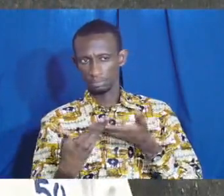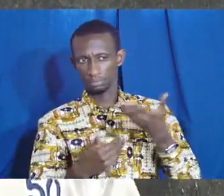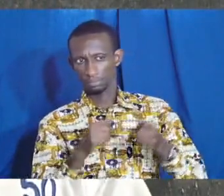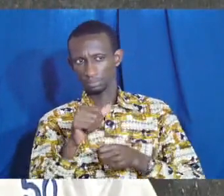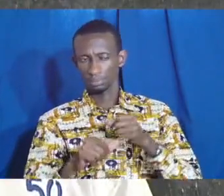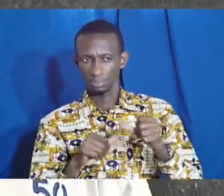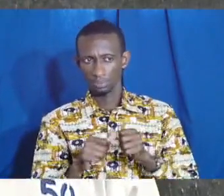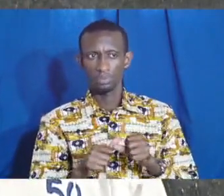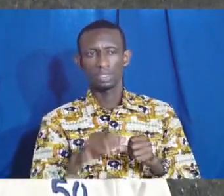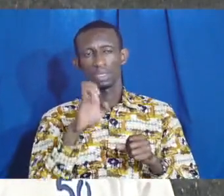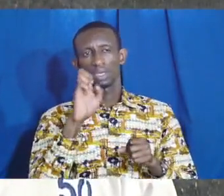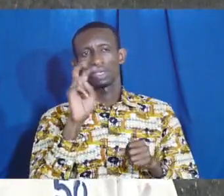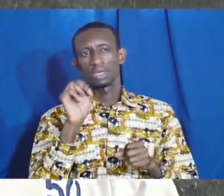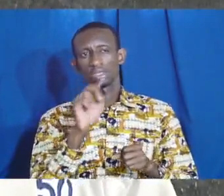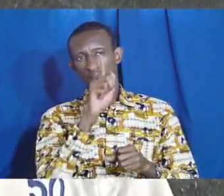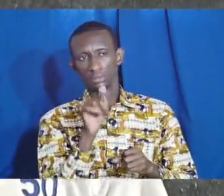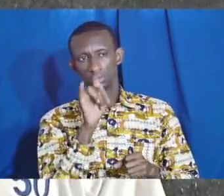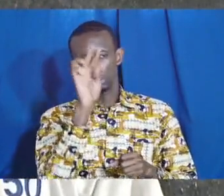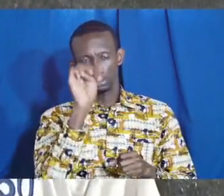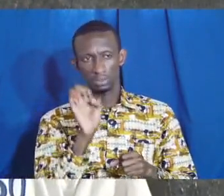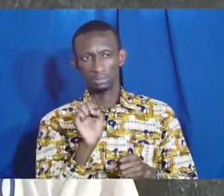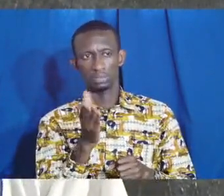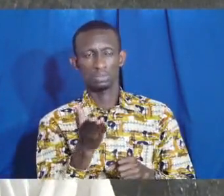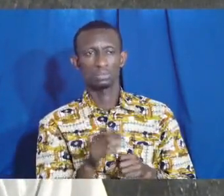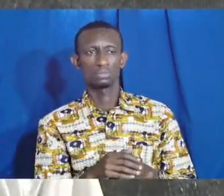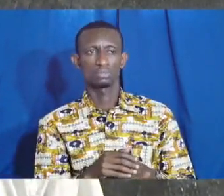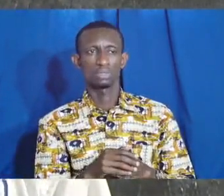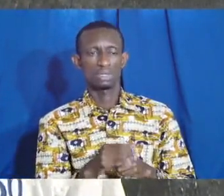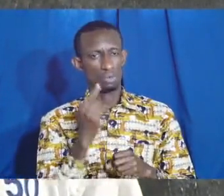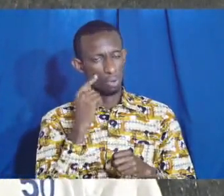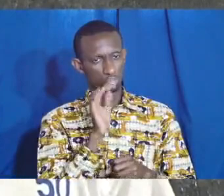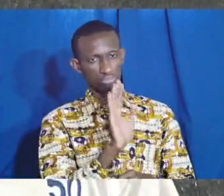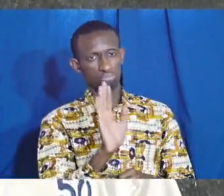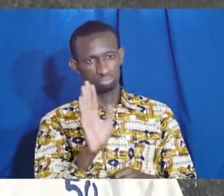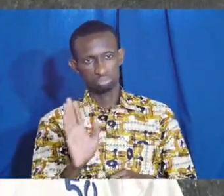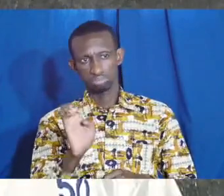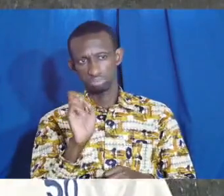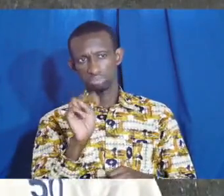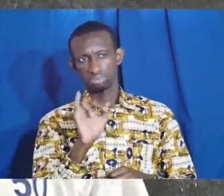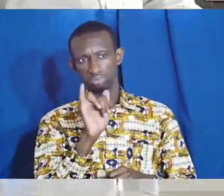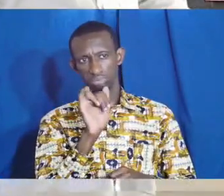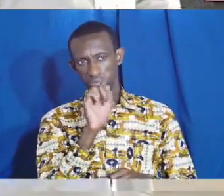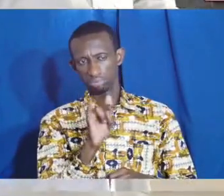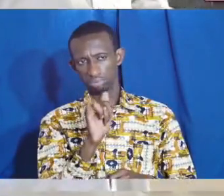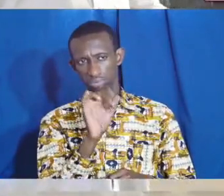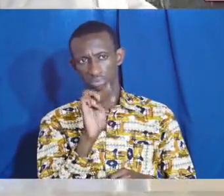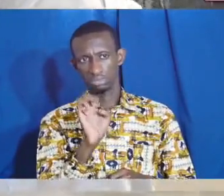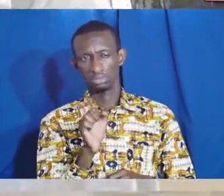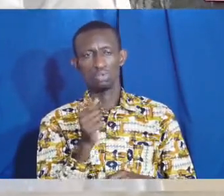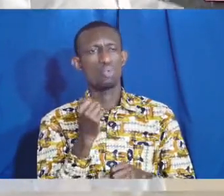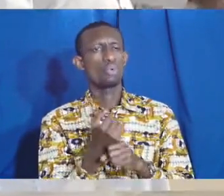We saw the properties of enzymes. We saw the characteristics of enzymes. And we saw what does enzyme do in our